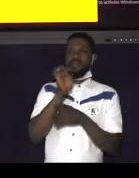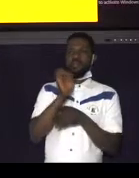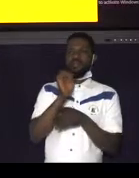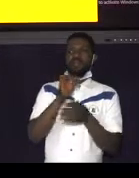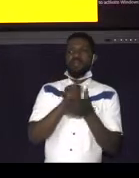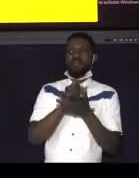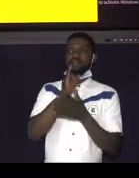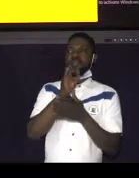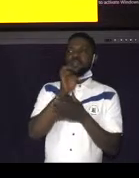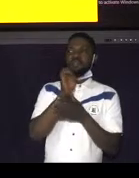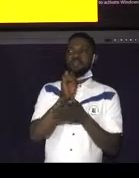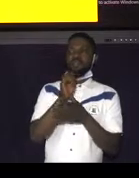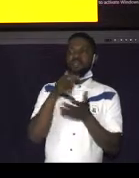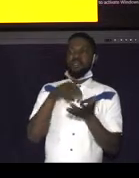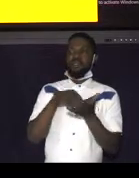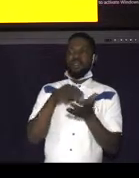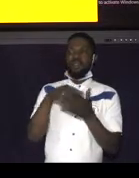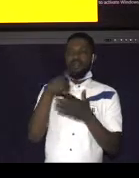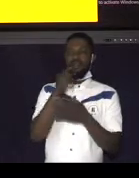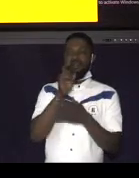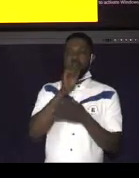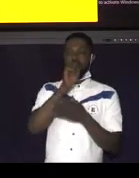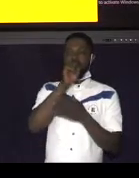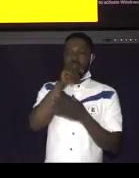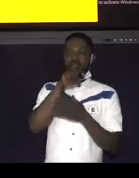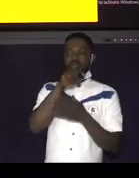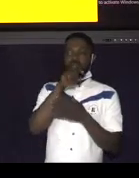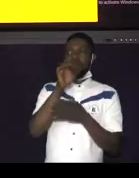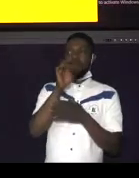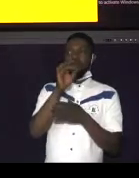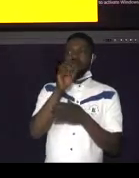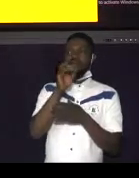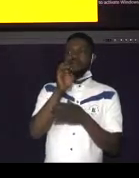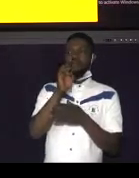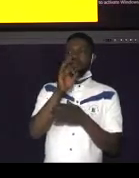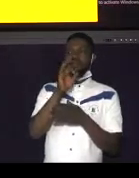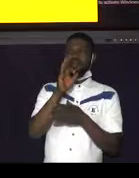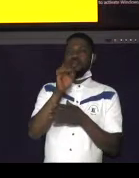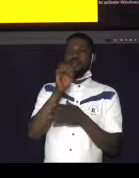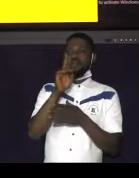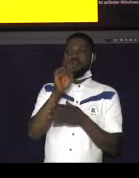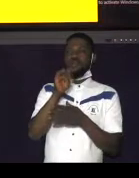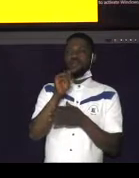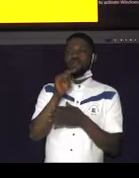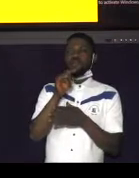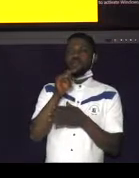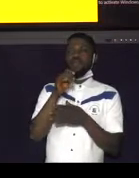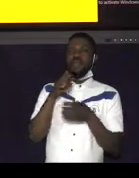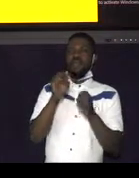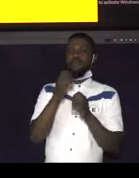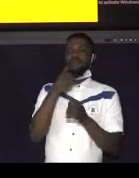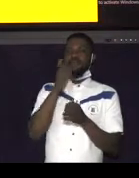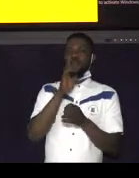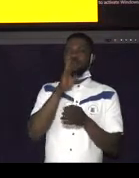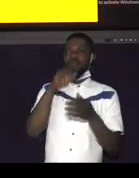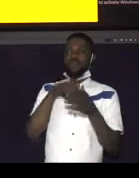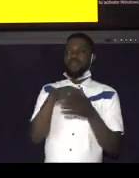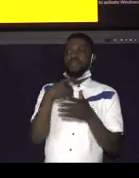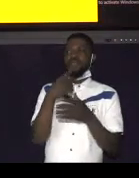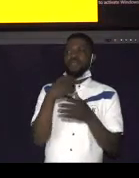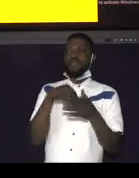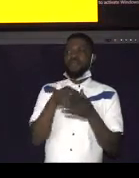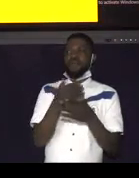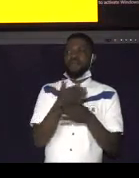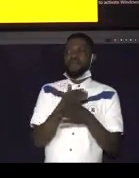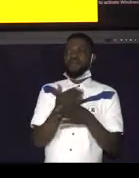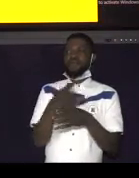the E. The E stands for what? Effort. That means effort must be in